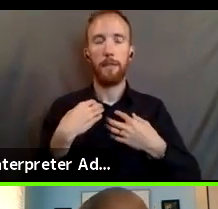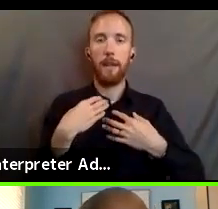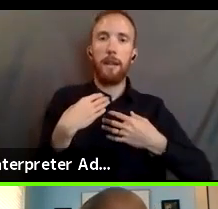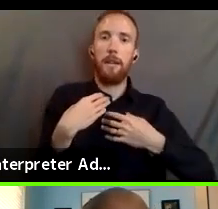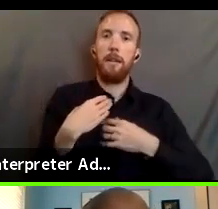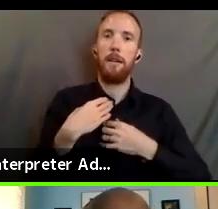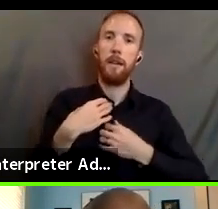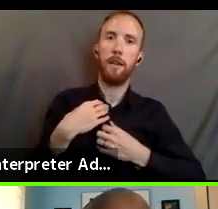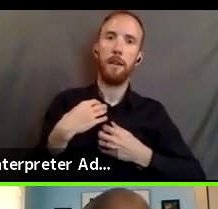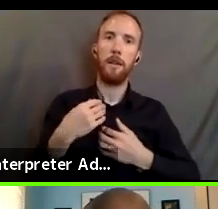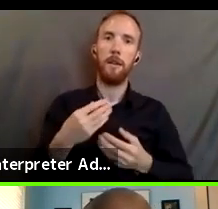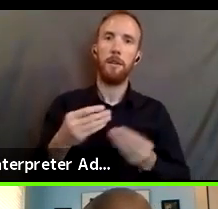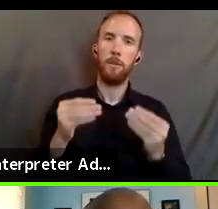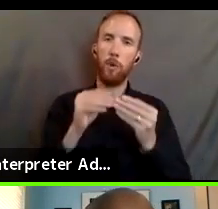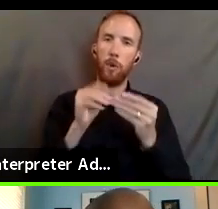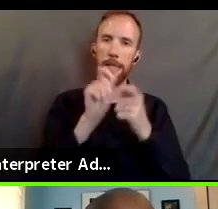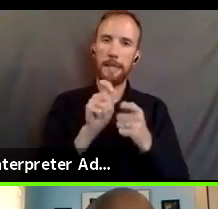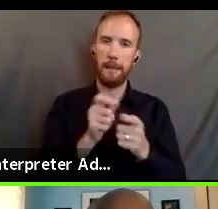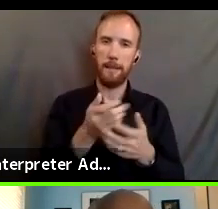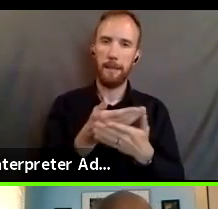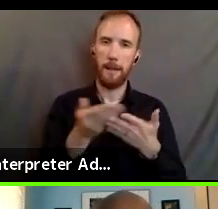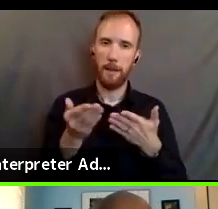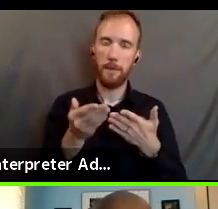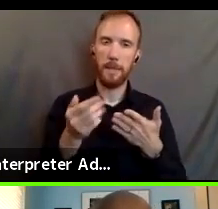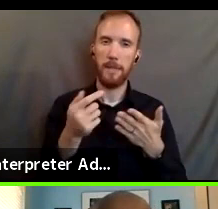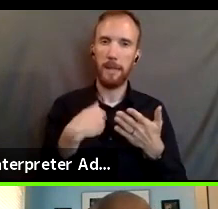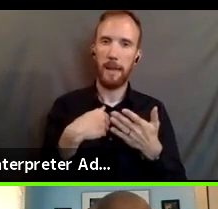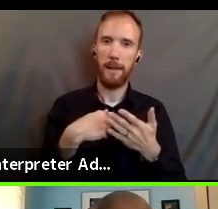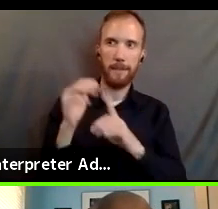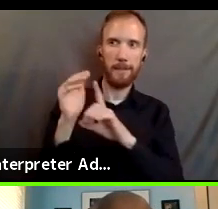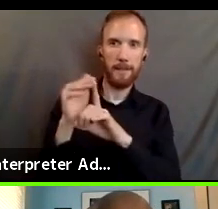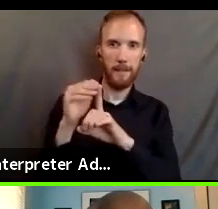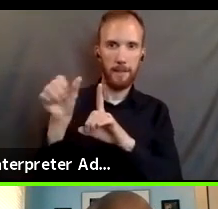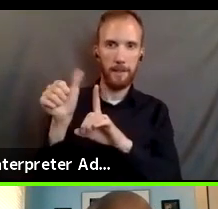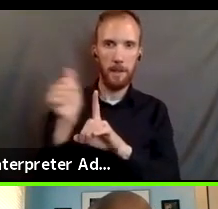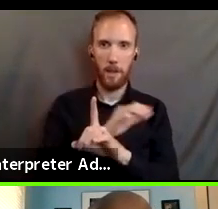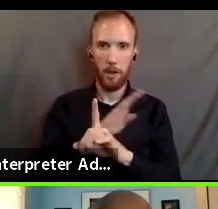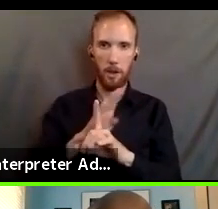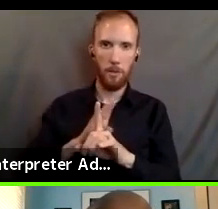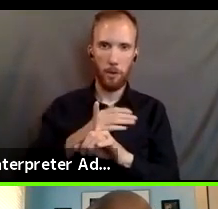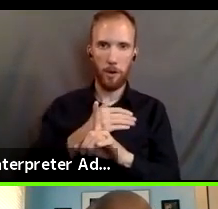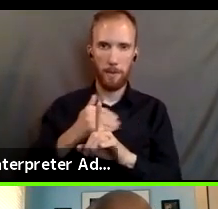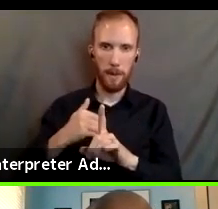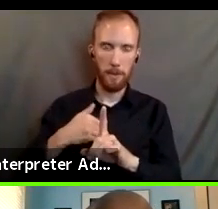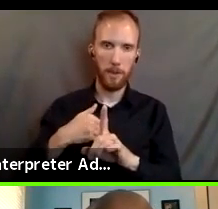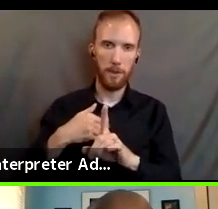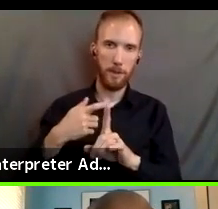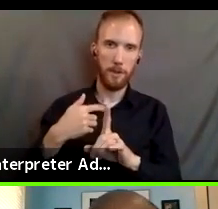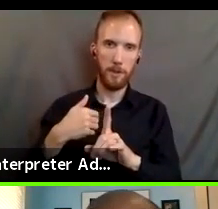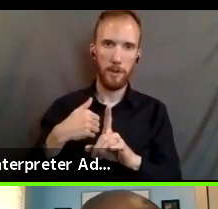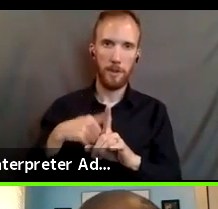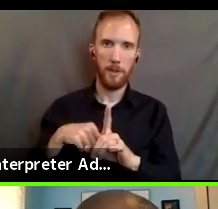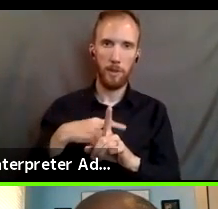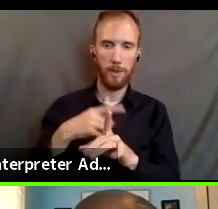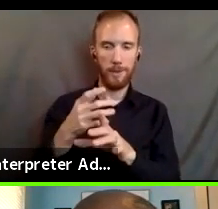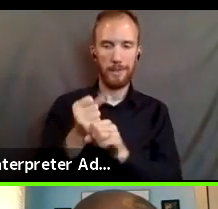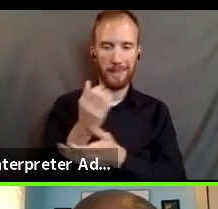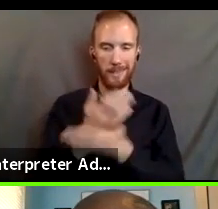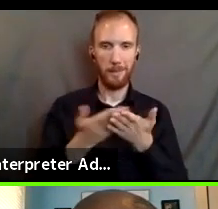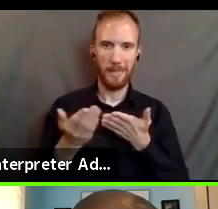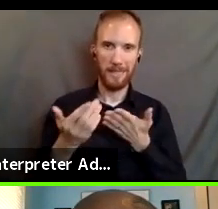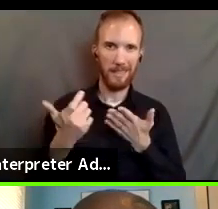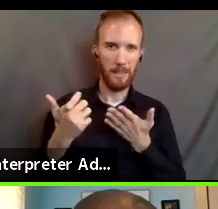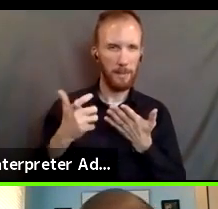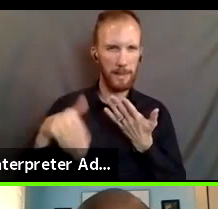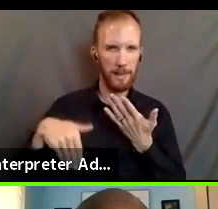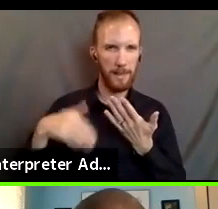like my attempt and some of the other board members attention that you know we got kind of late and um and